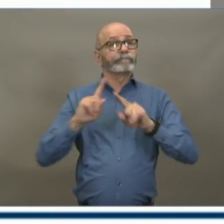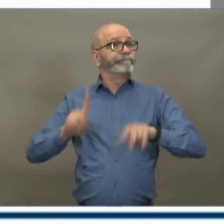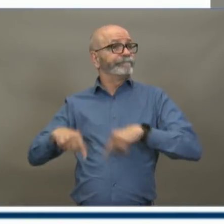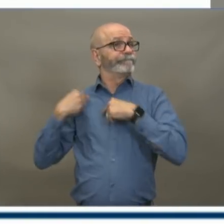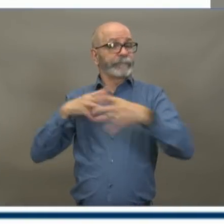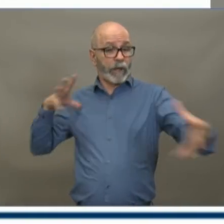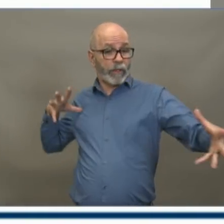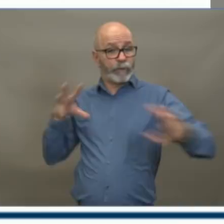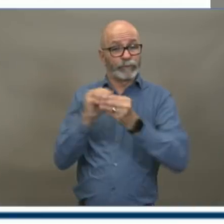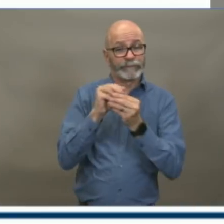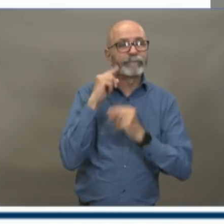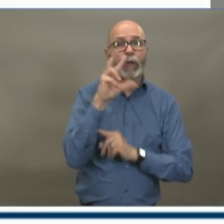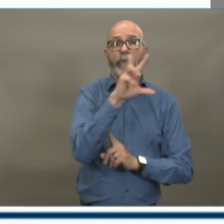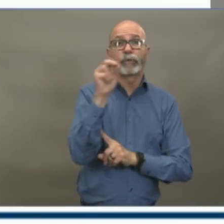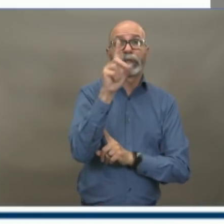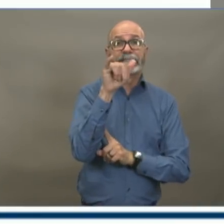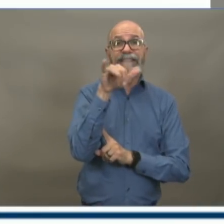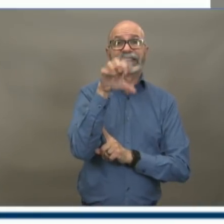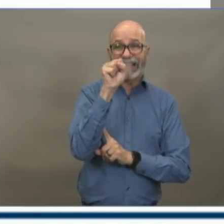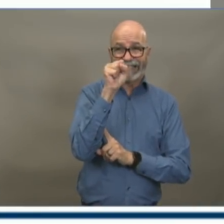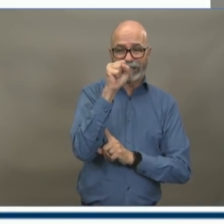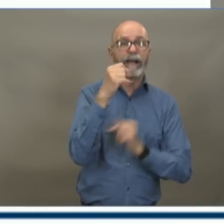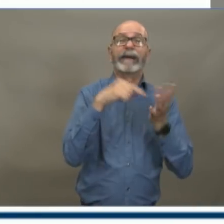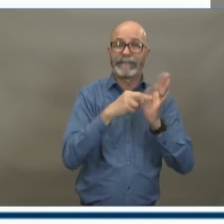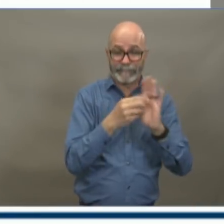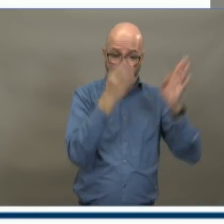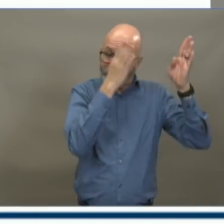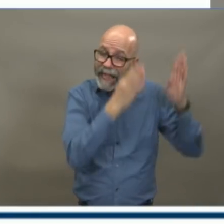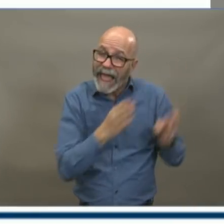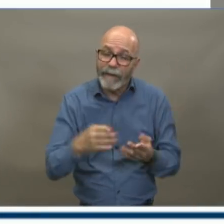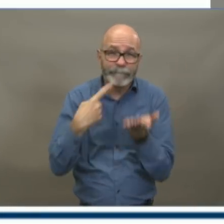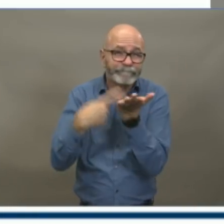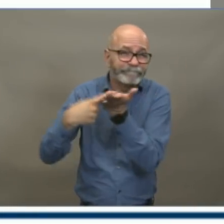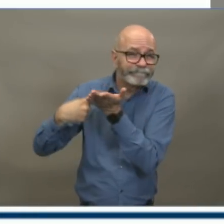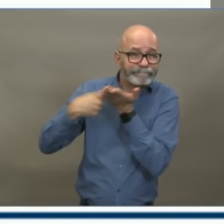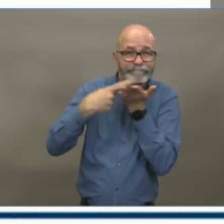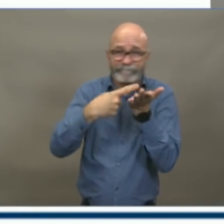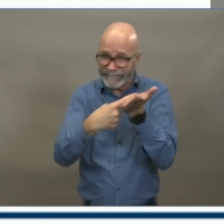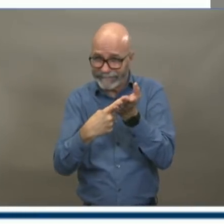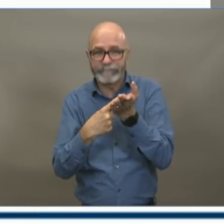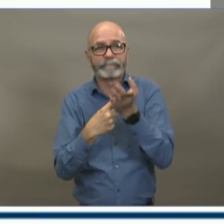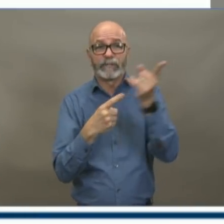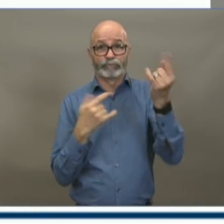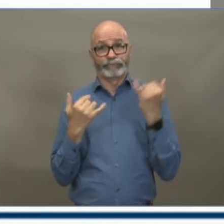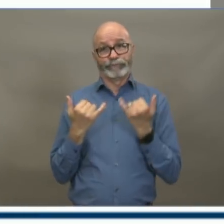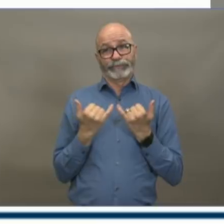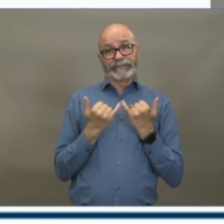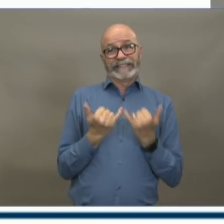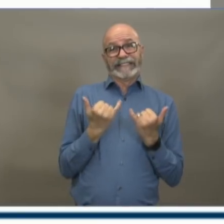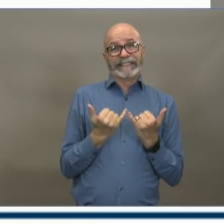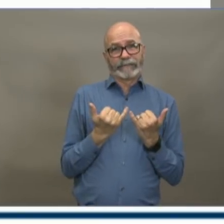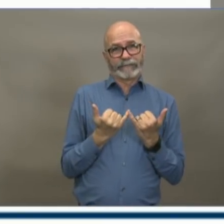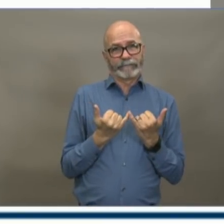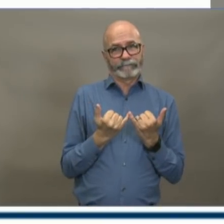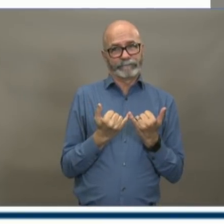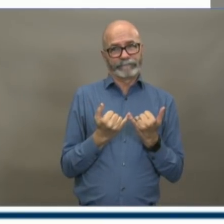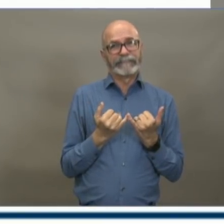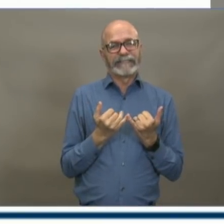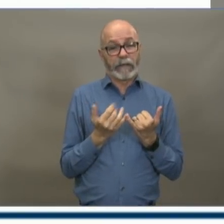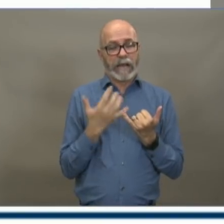want to note that, as we said last week, today we are posting for the first time more detailed